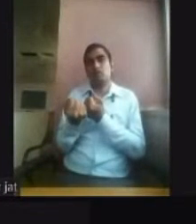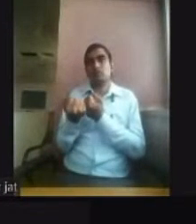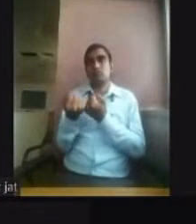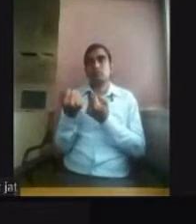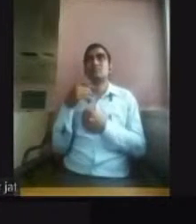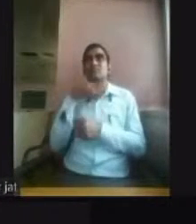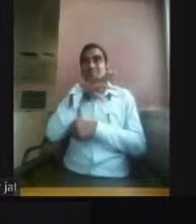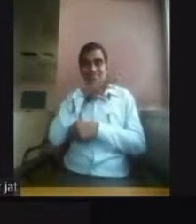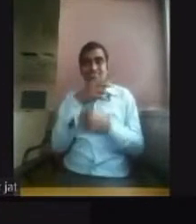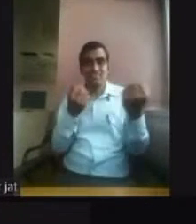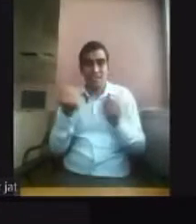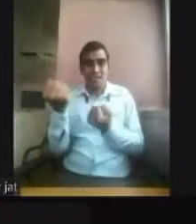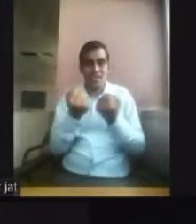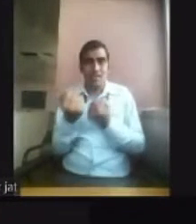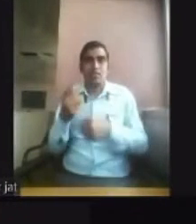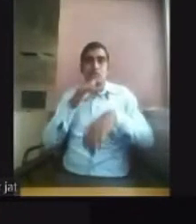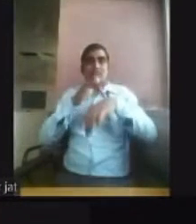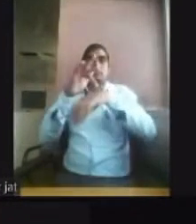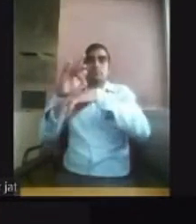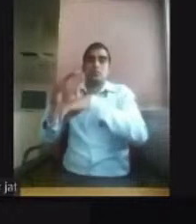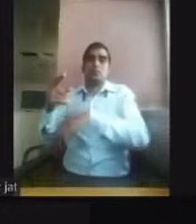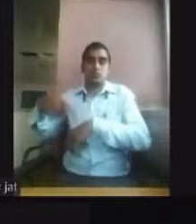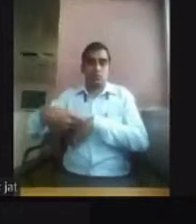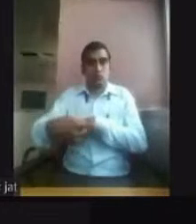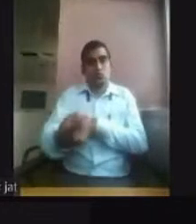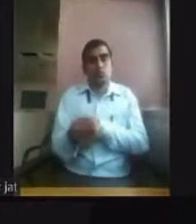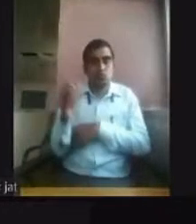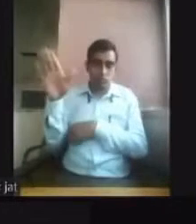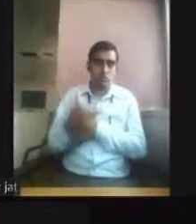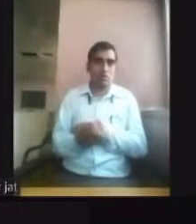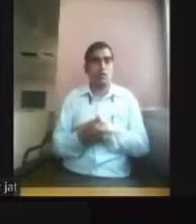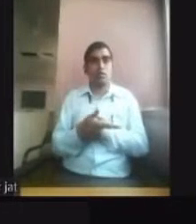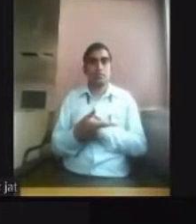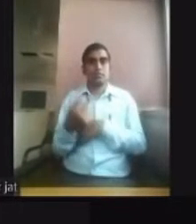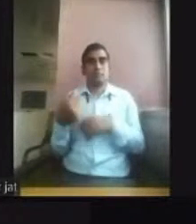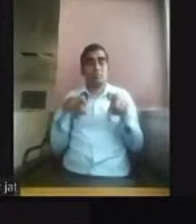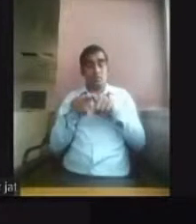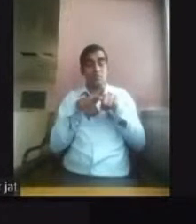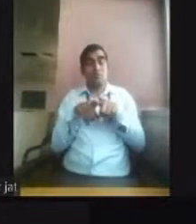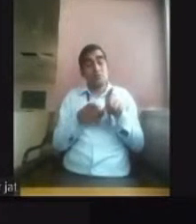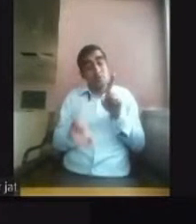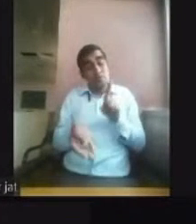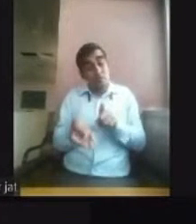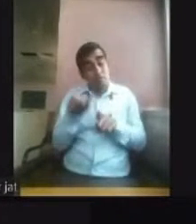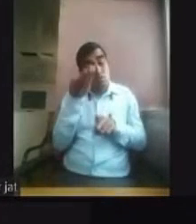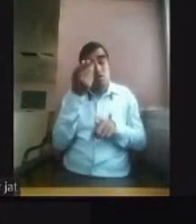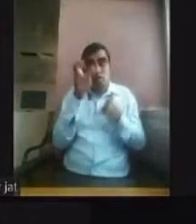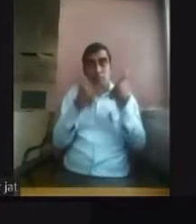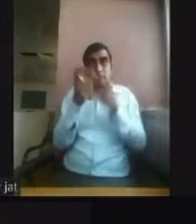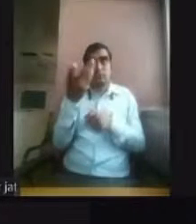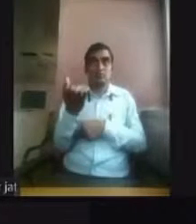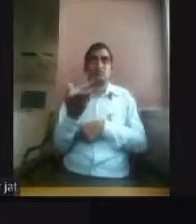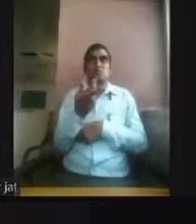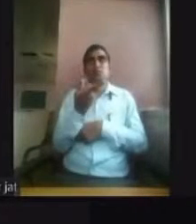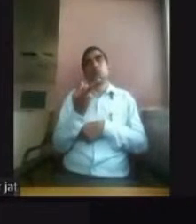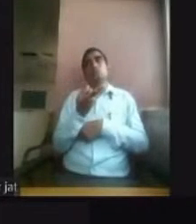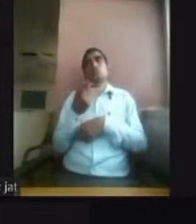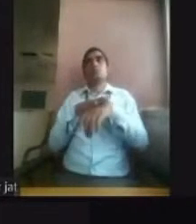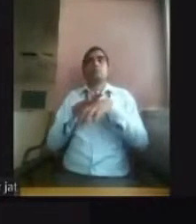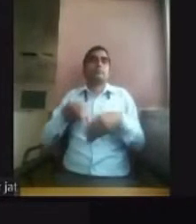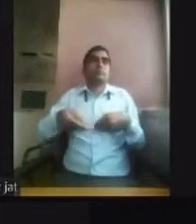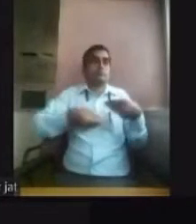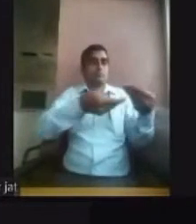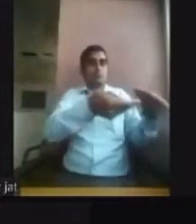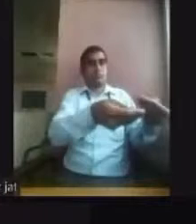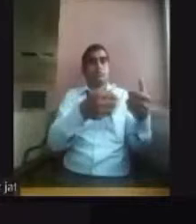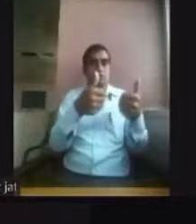hope that the government garbage collectors or the municipal services, they come and they